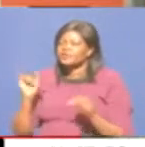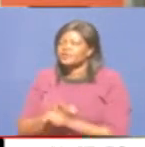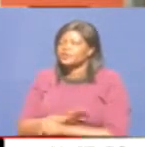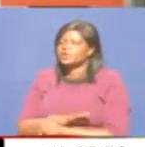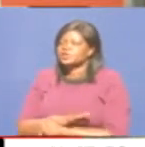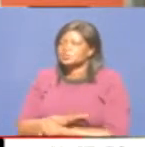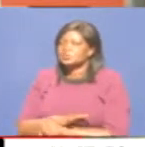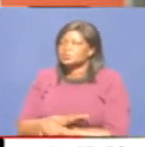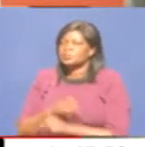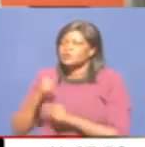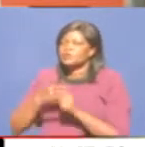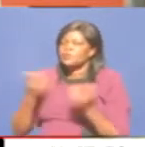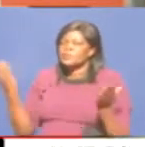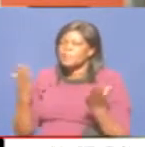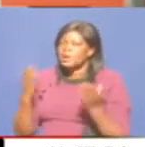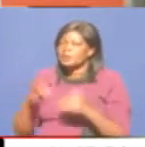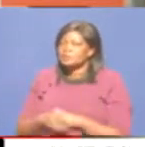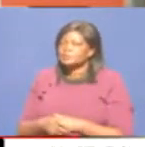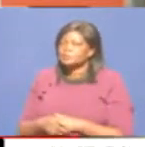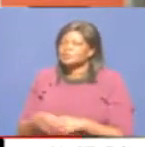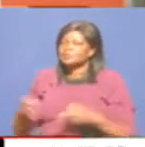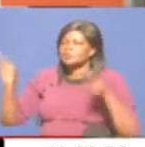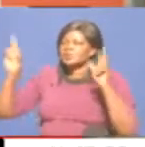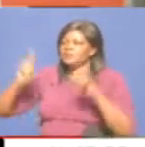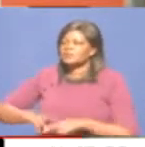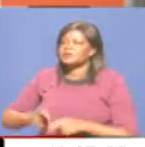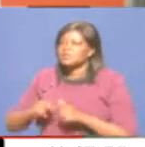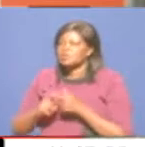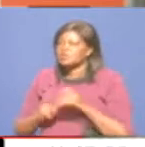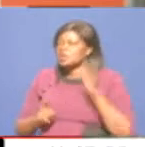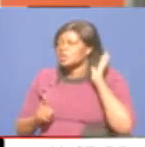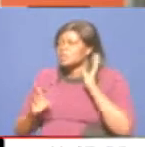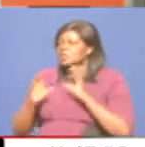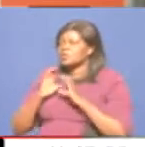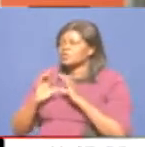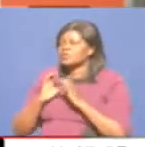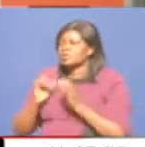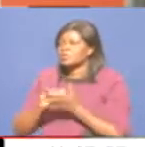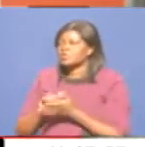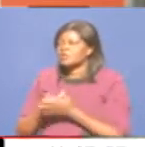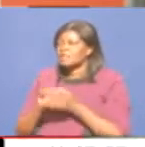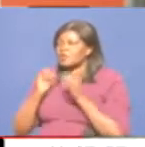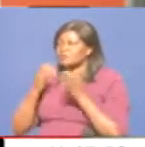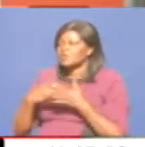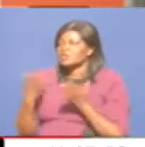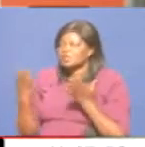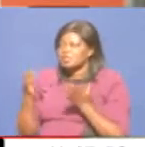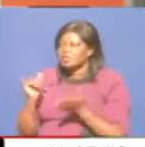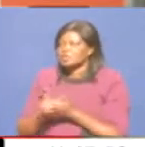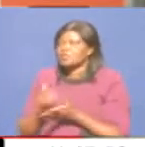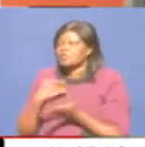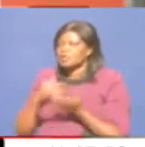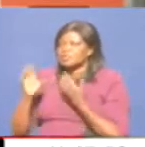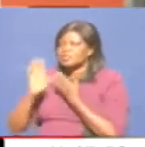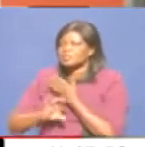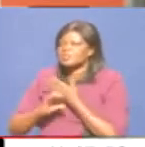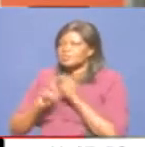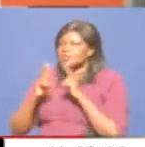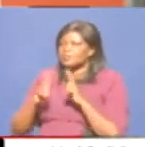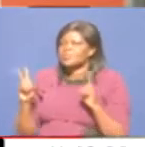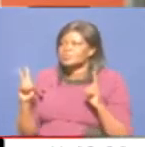come from the Rift, and you can listen to the conversation there that, you know, if anything that we want in this country is